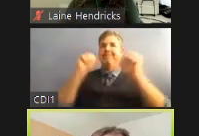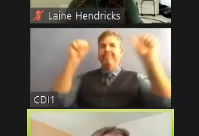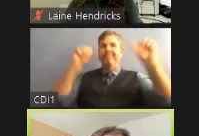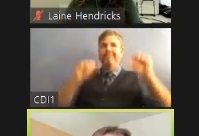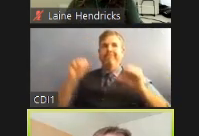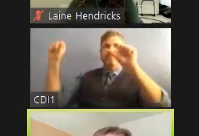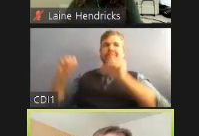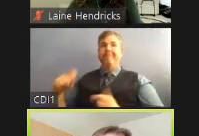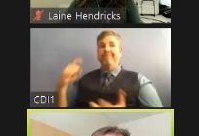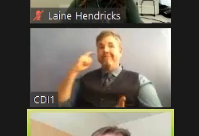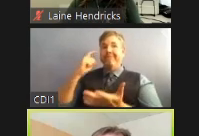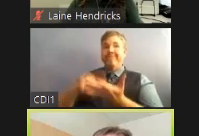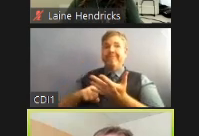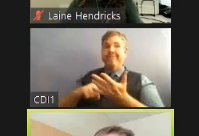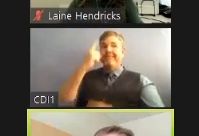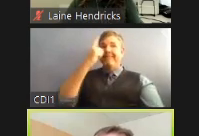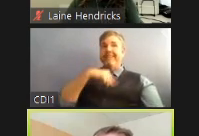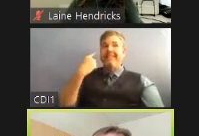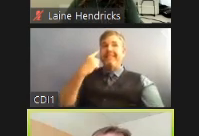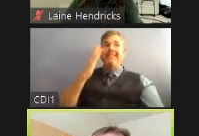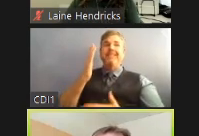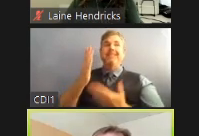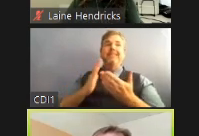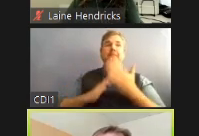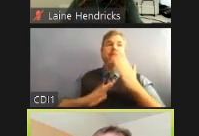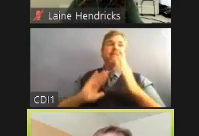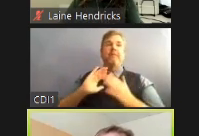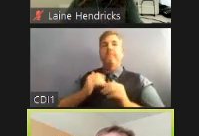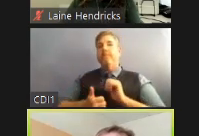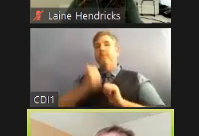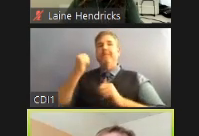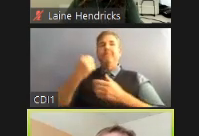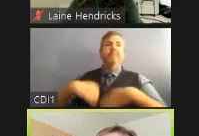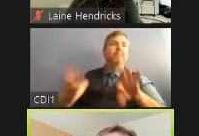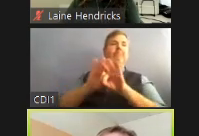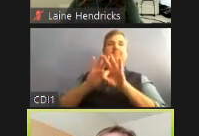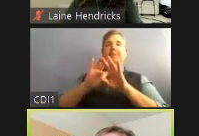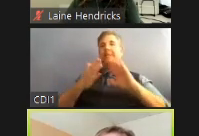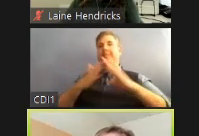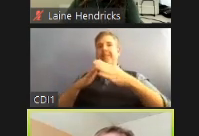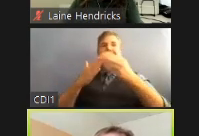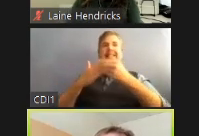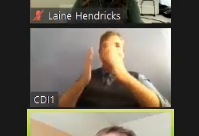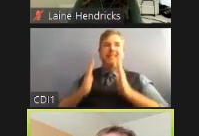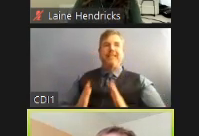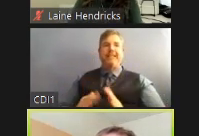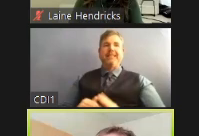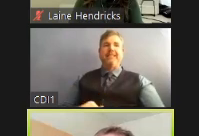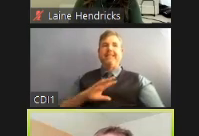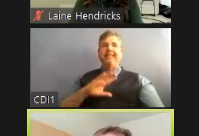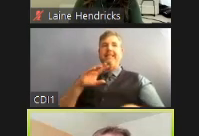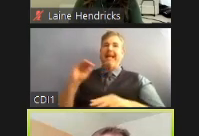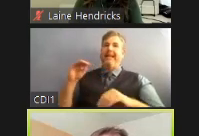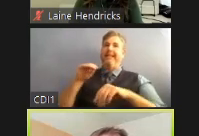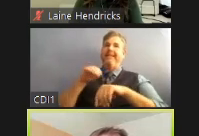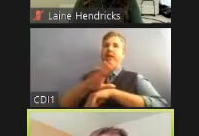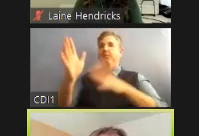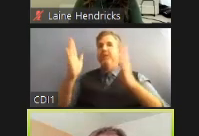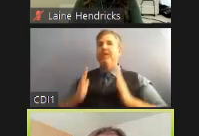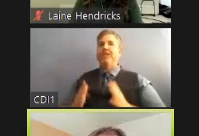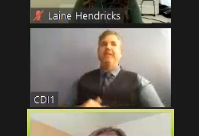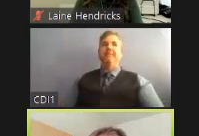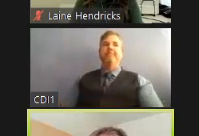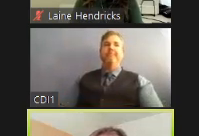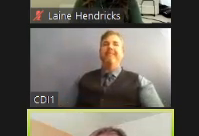most important and trusted community leaders and influencers demonstrating why